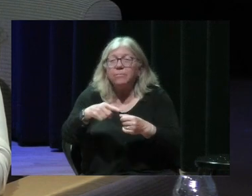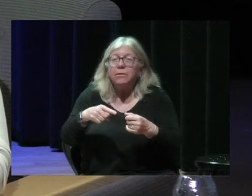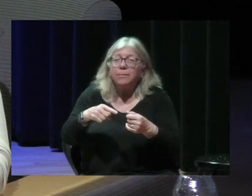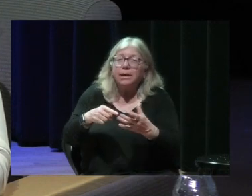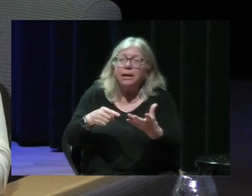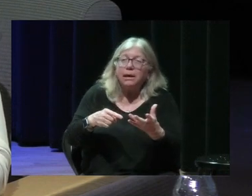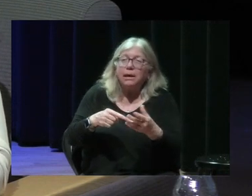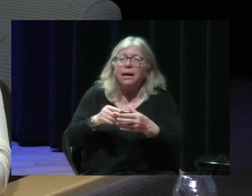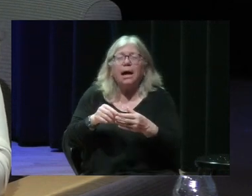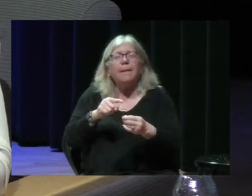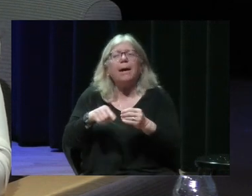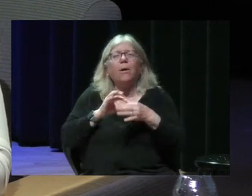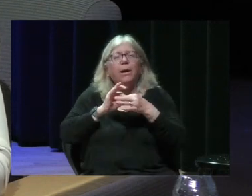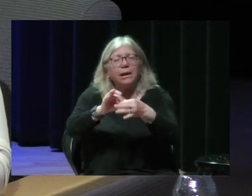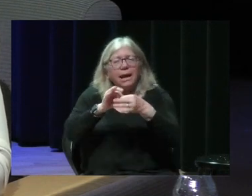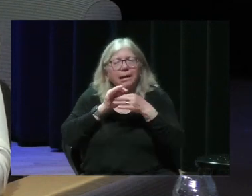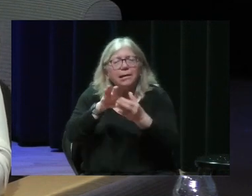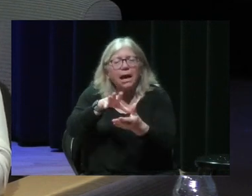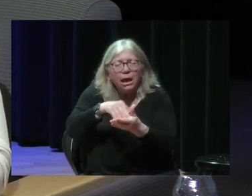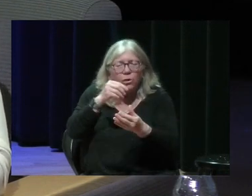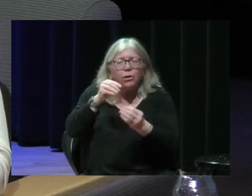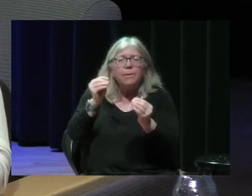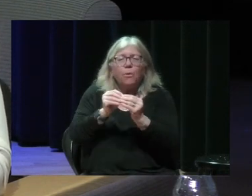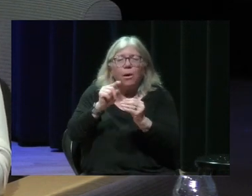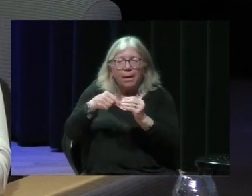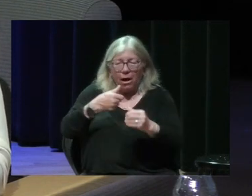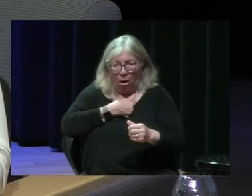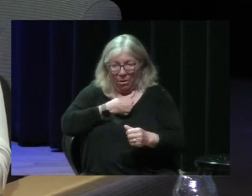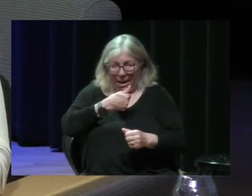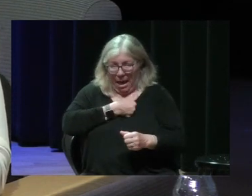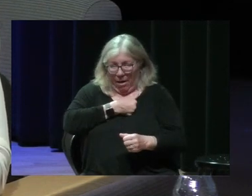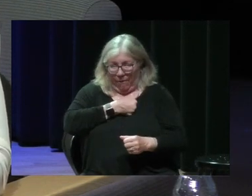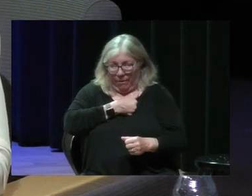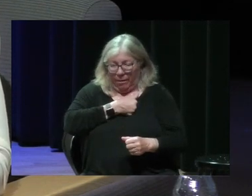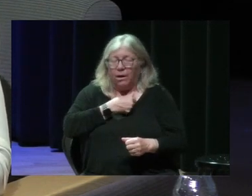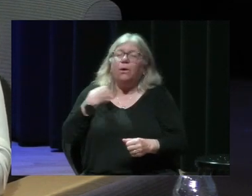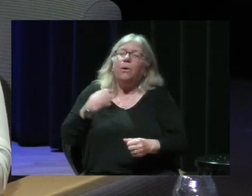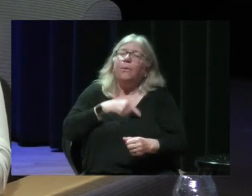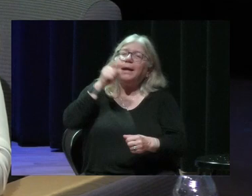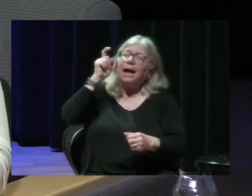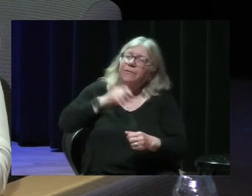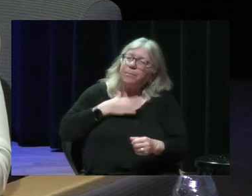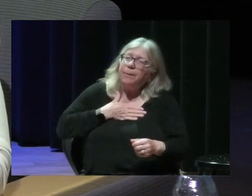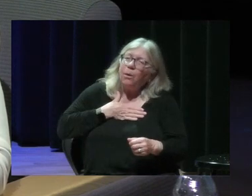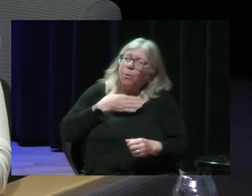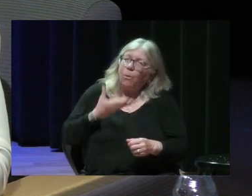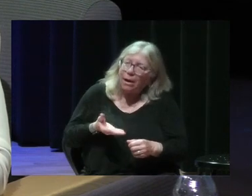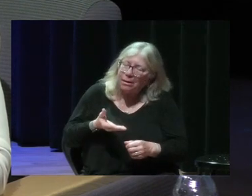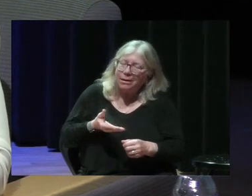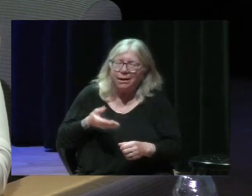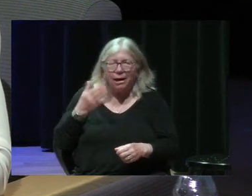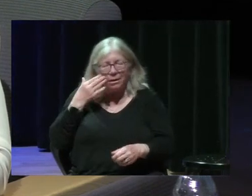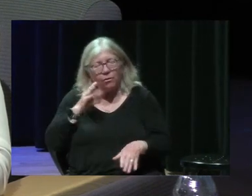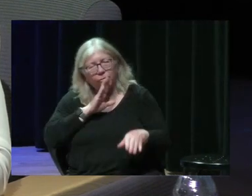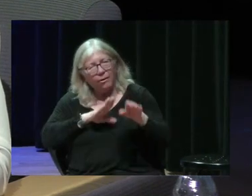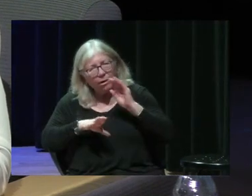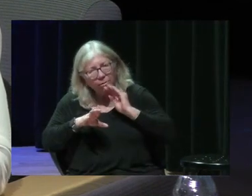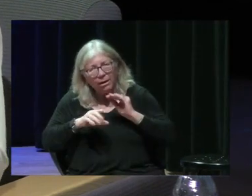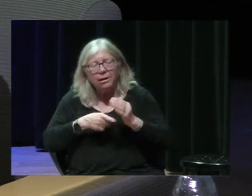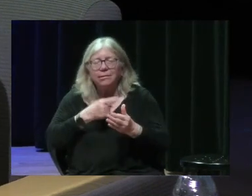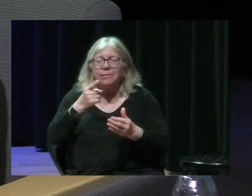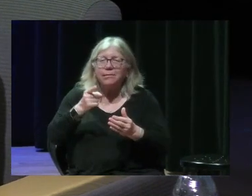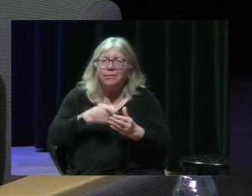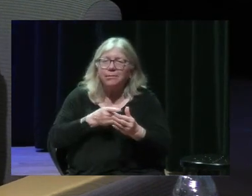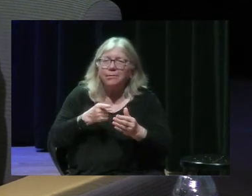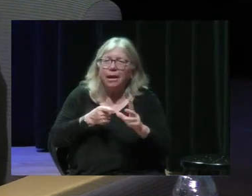them to be about connecting and learning more about ourselves, we have to be willing, as frustrating as it is, to sometimes put